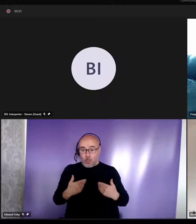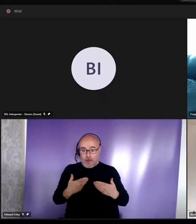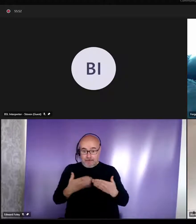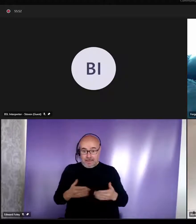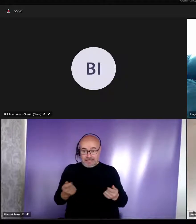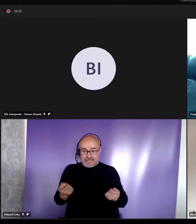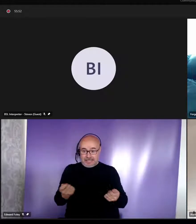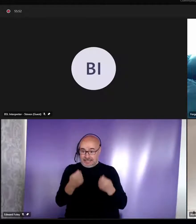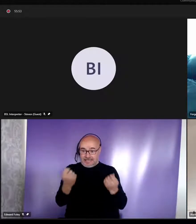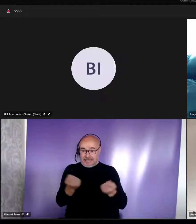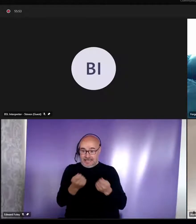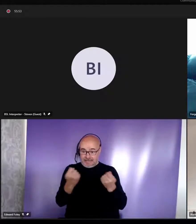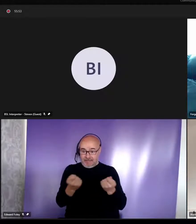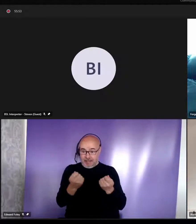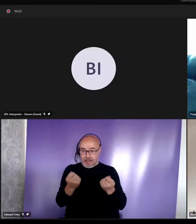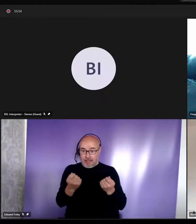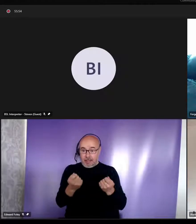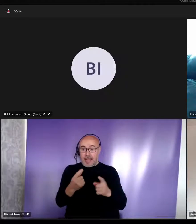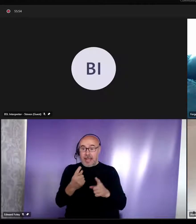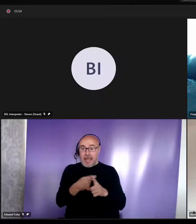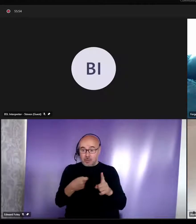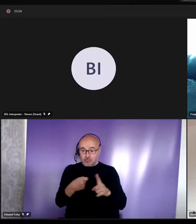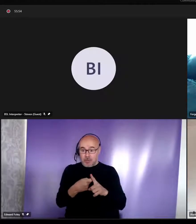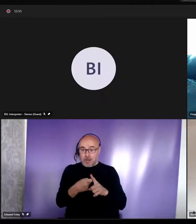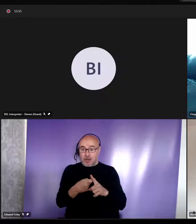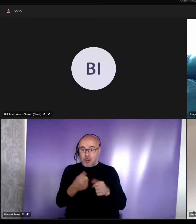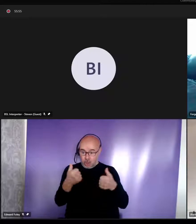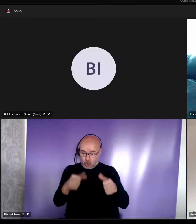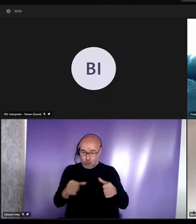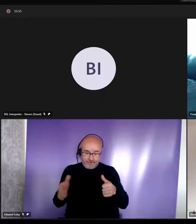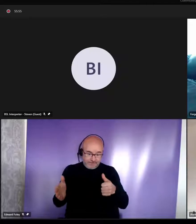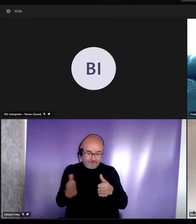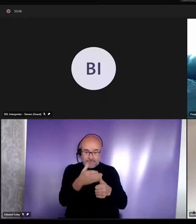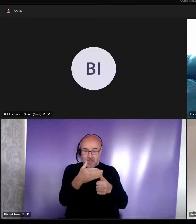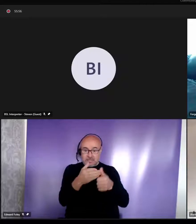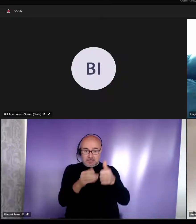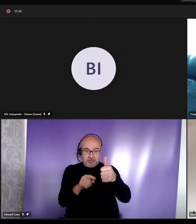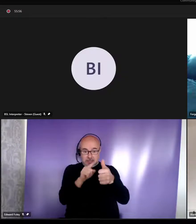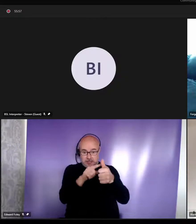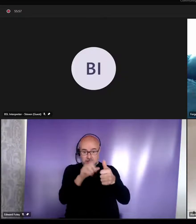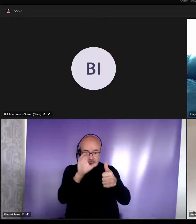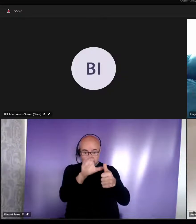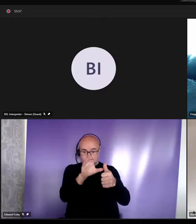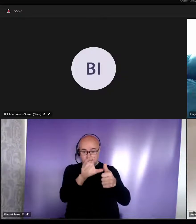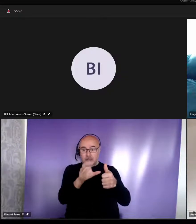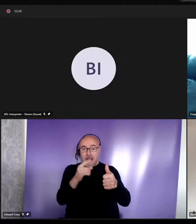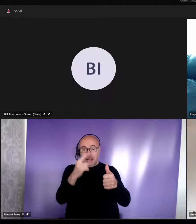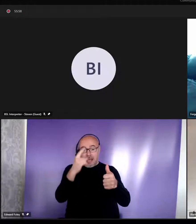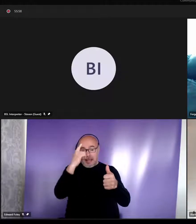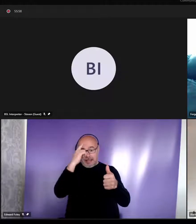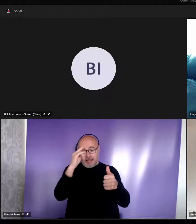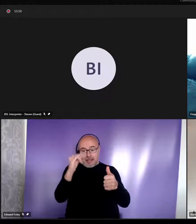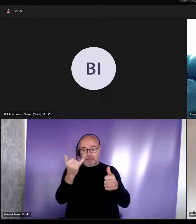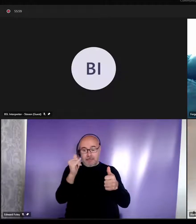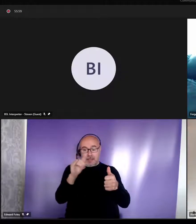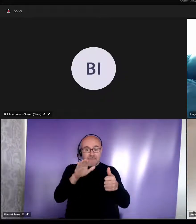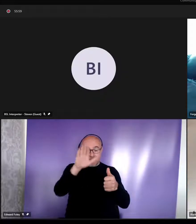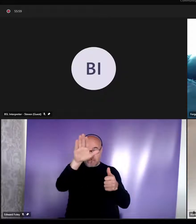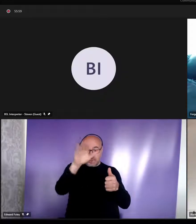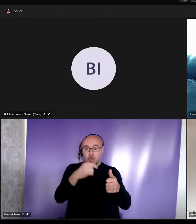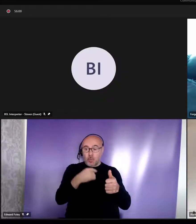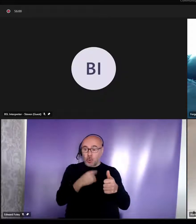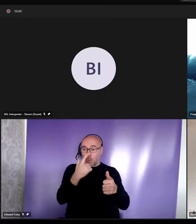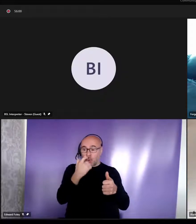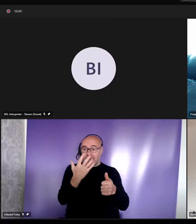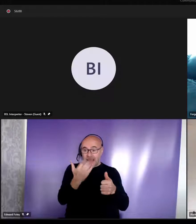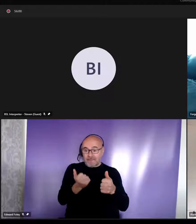East Kilbride was one of the first, and there may be an opportunity then to come full circle with future bids. But again, we would need to do that